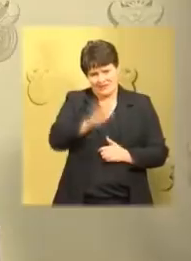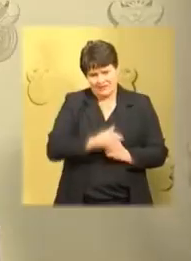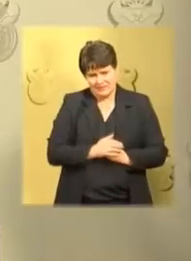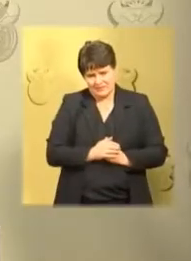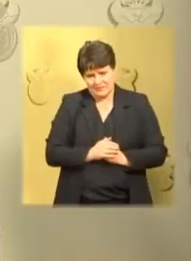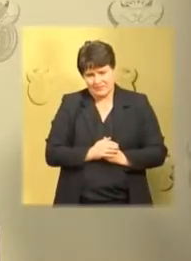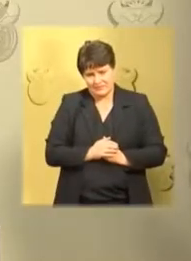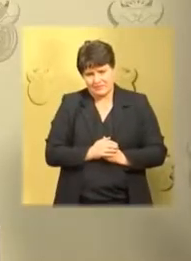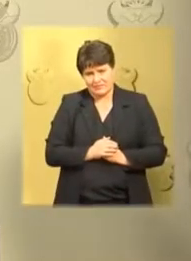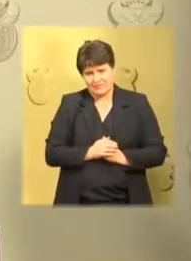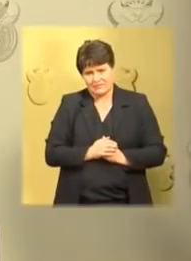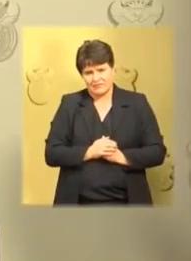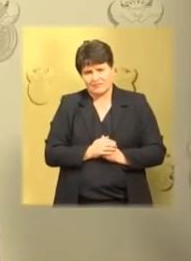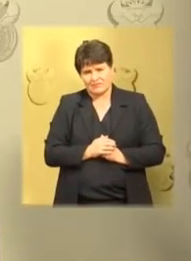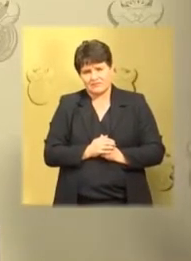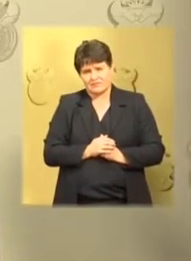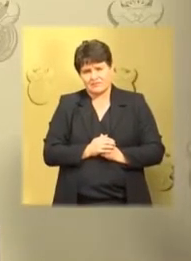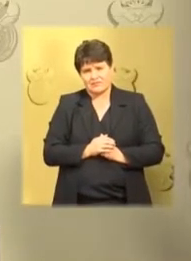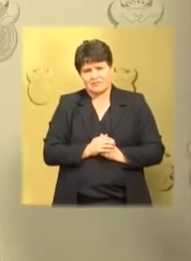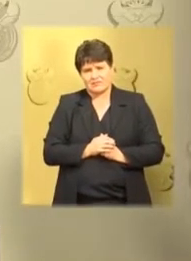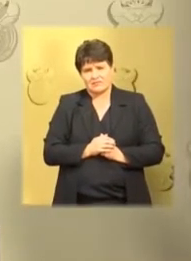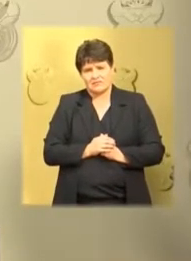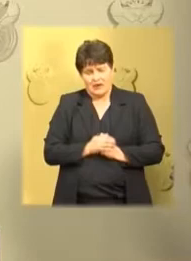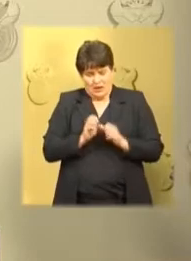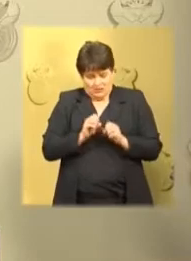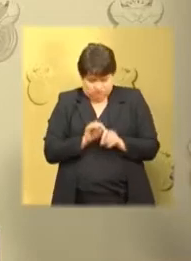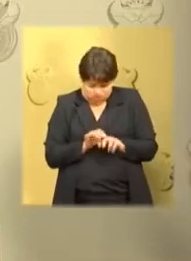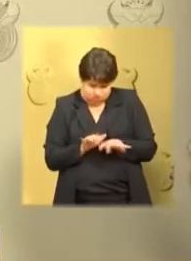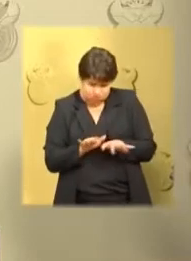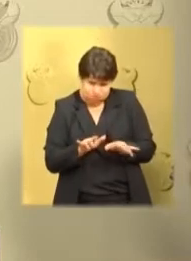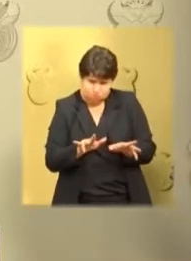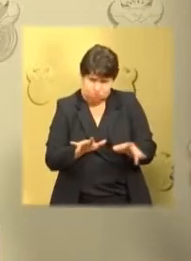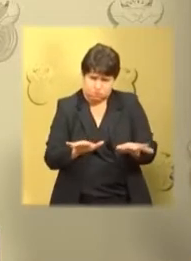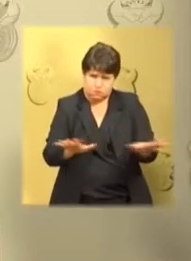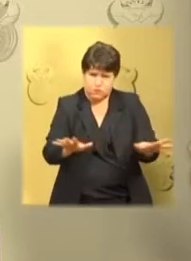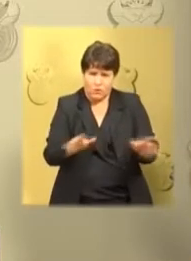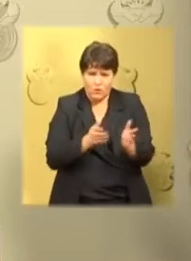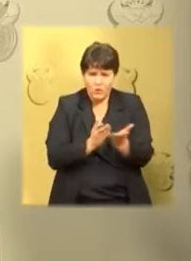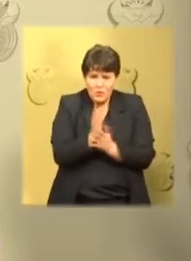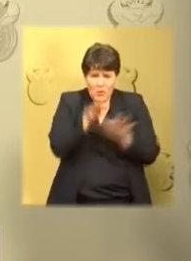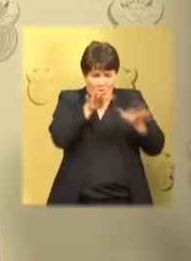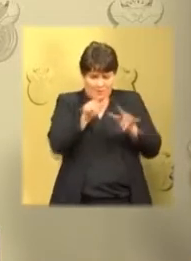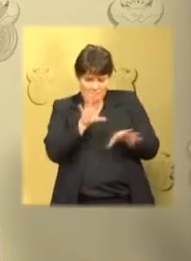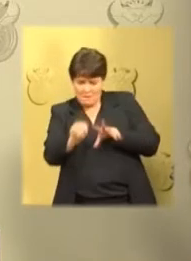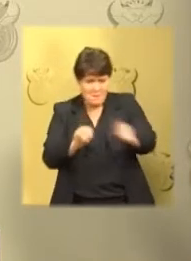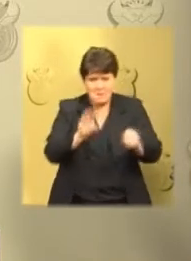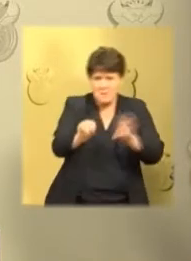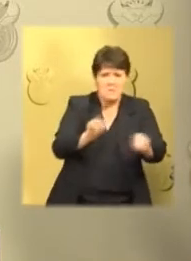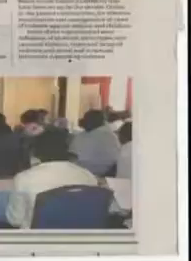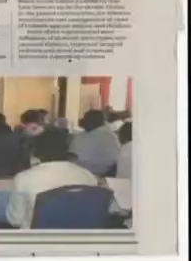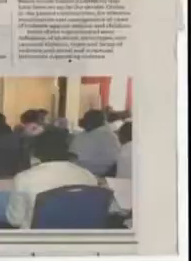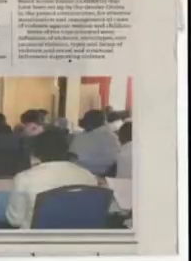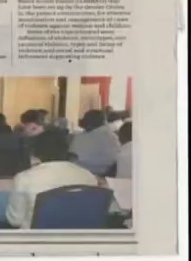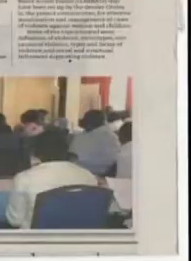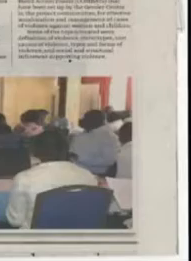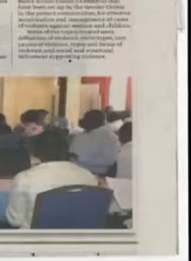nation, President Cyril Matamela Ramaphosa called it the second pandemic, declaring crimes against women a national crisis and